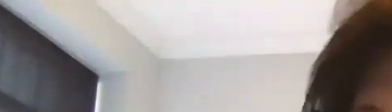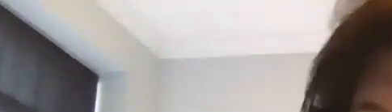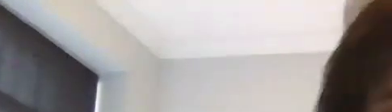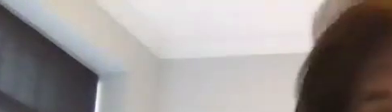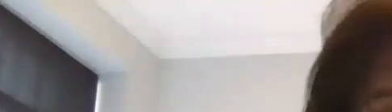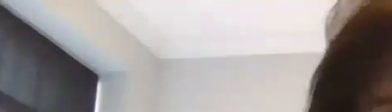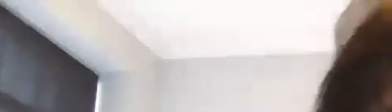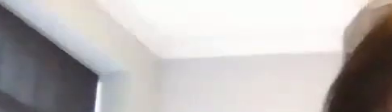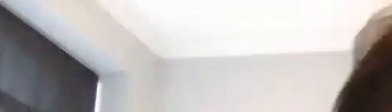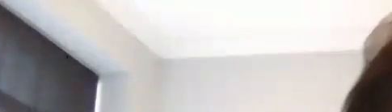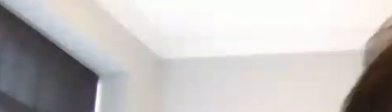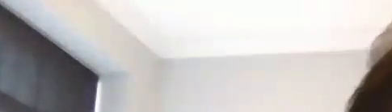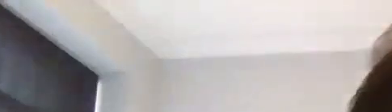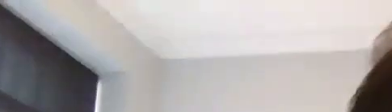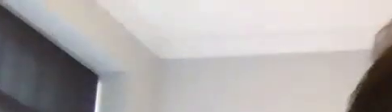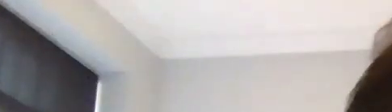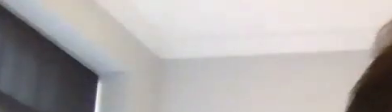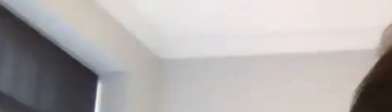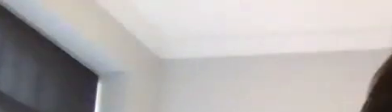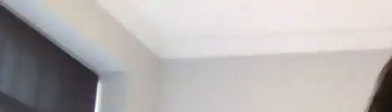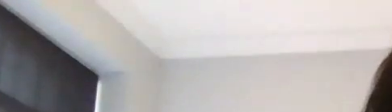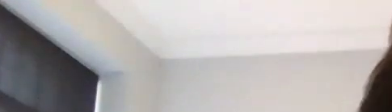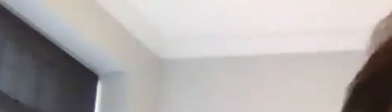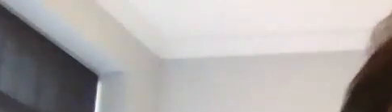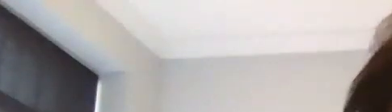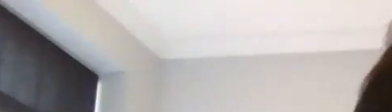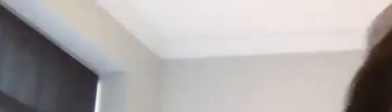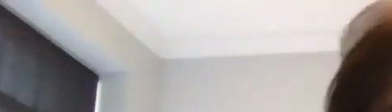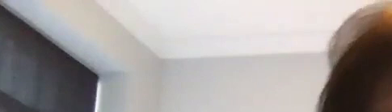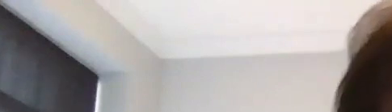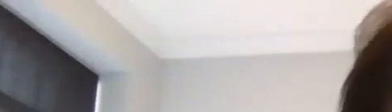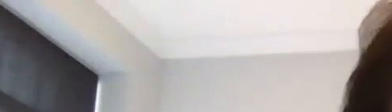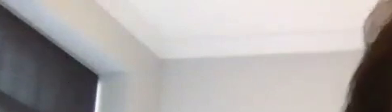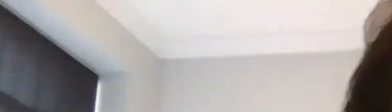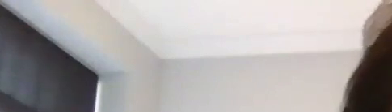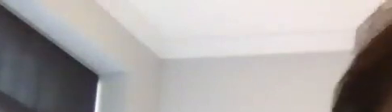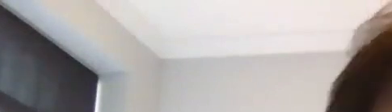own. To speak with one of our attorneys, call us at